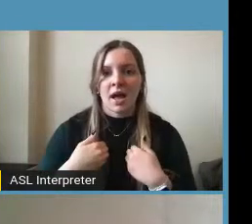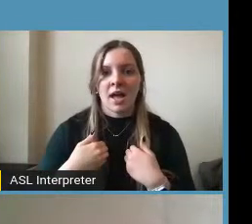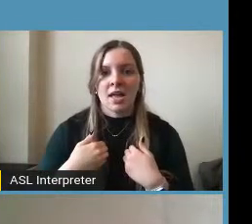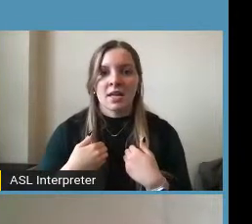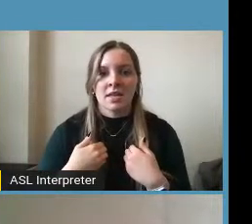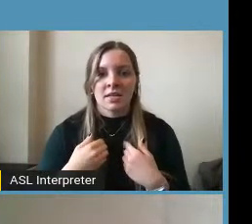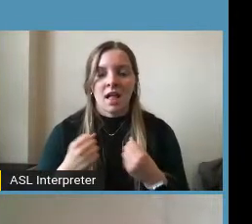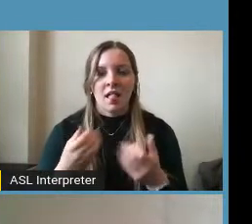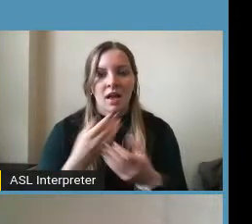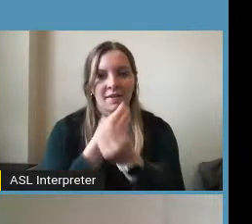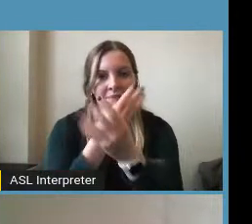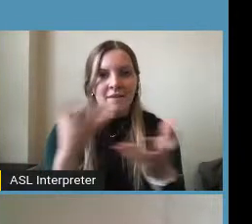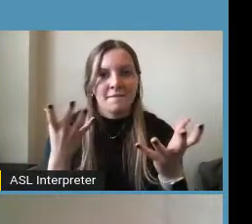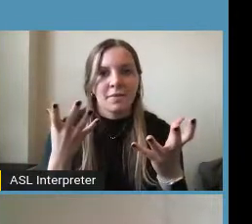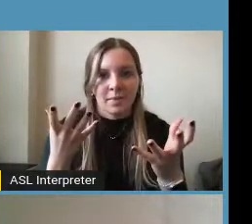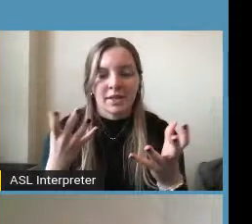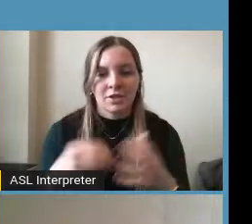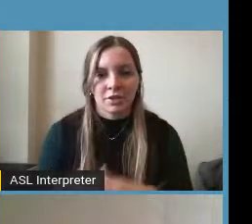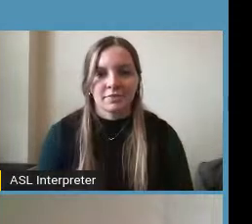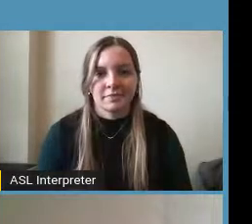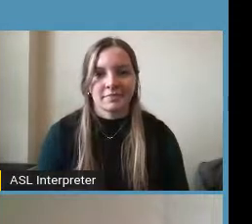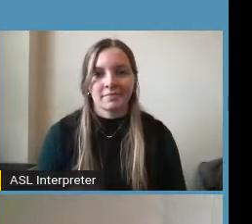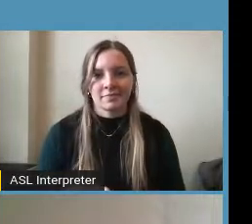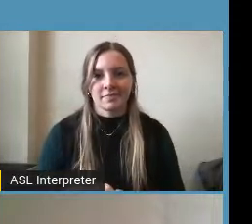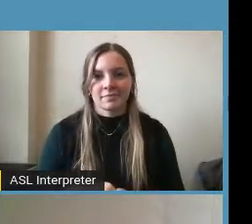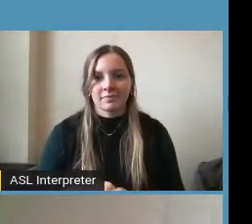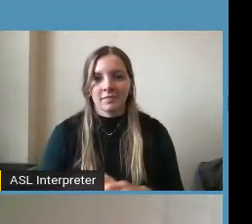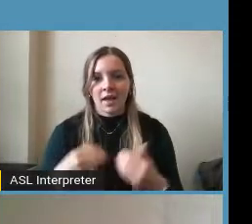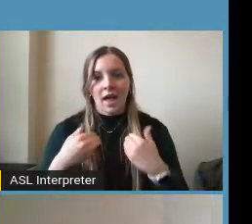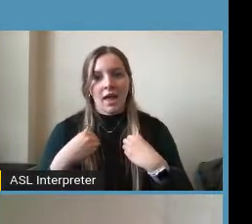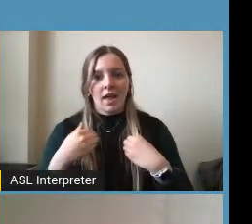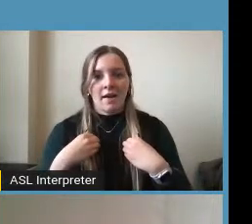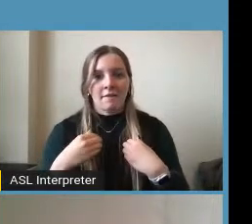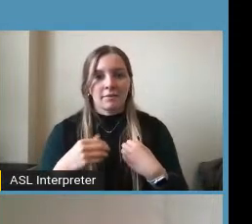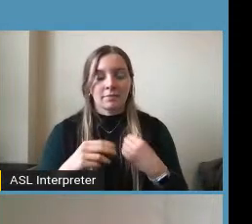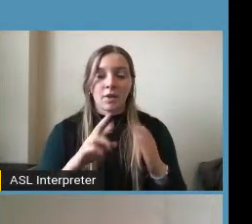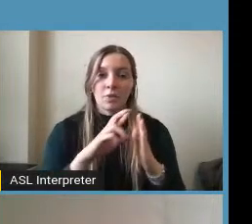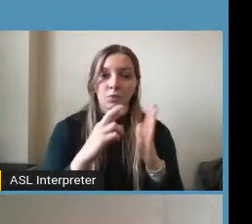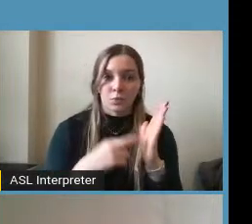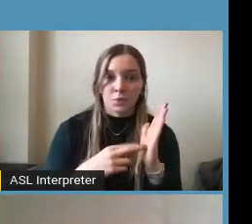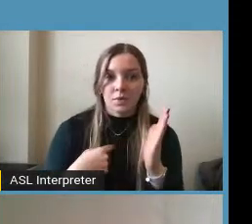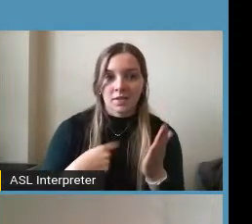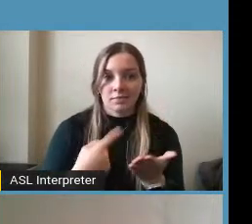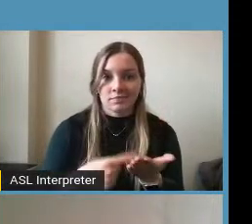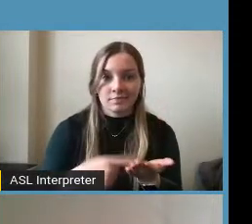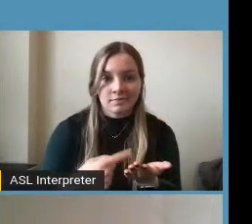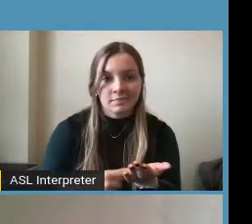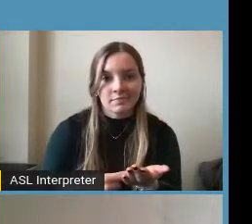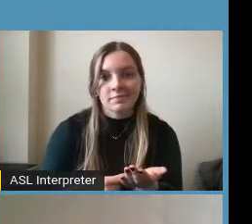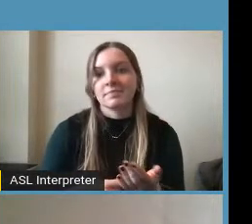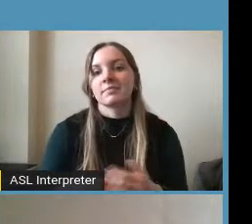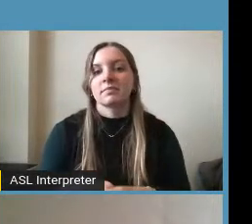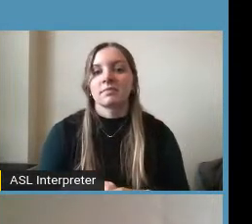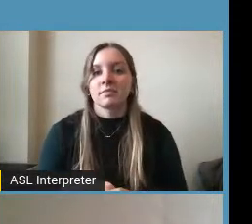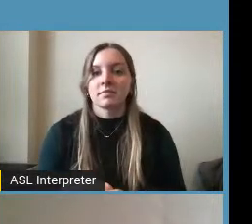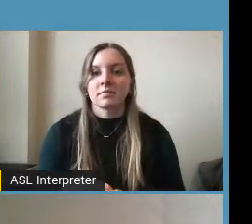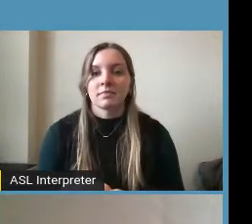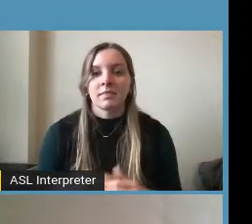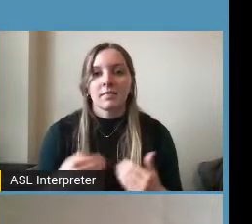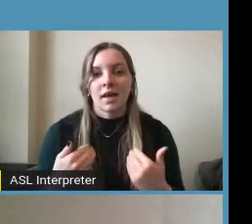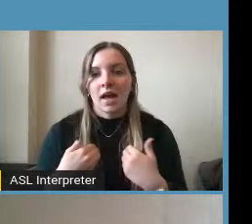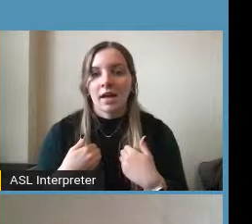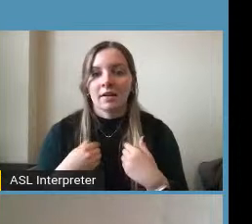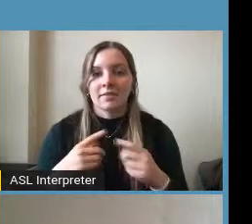rules that I was talking about before, the rule-based imaging, there are instructional videos, as well as some write-ups of that on our photogrammetry page.